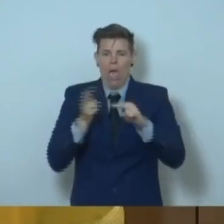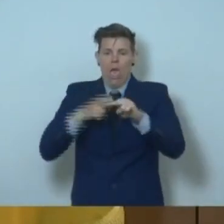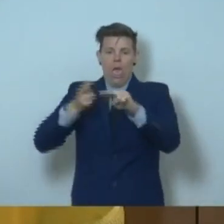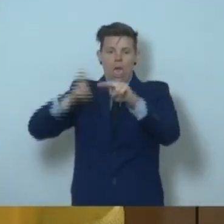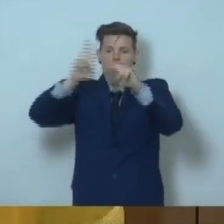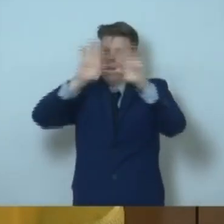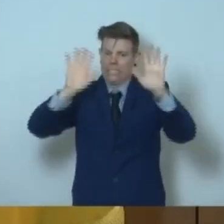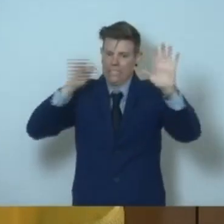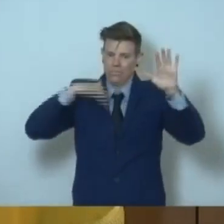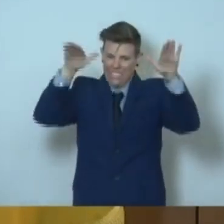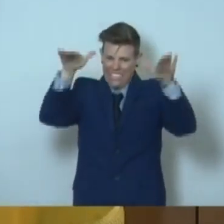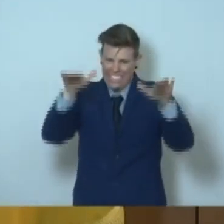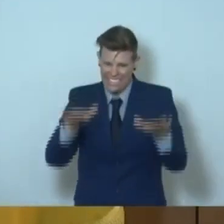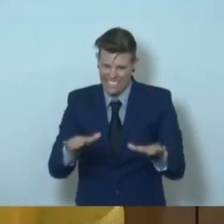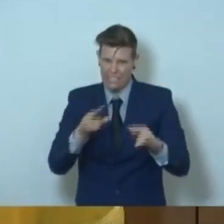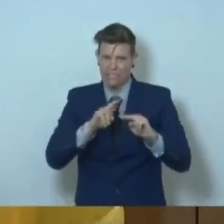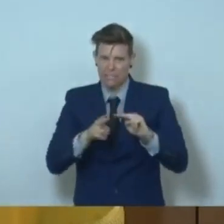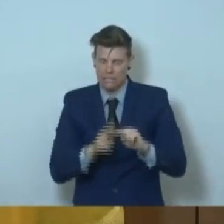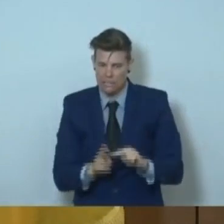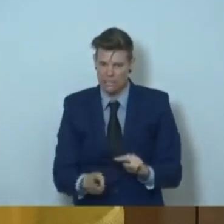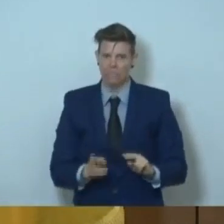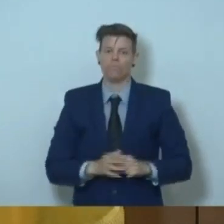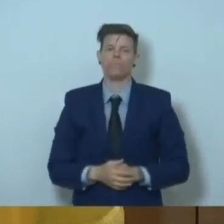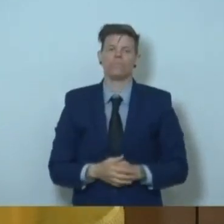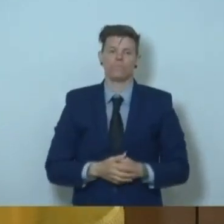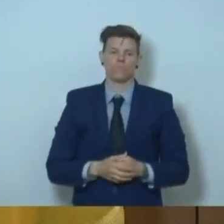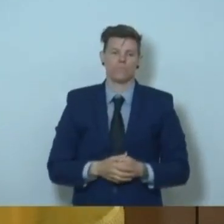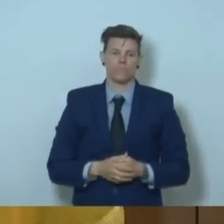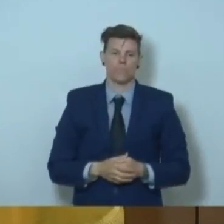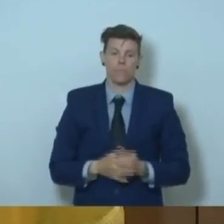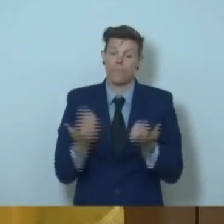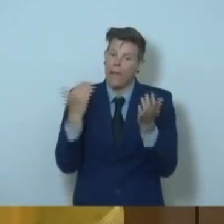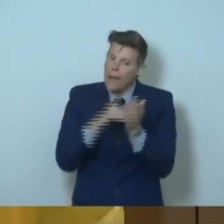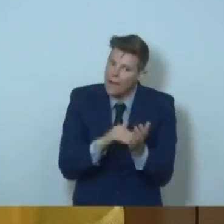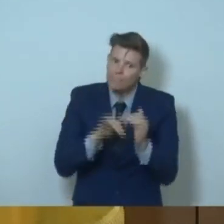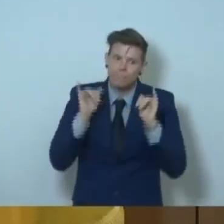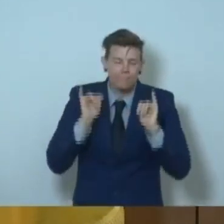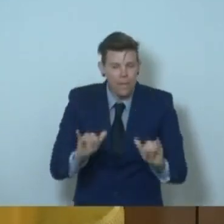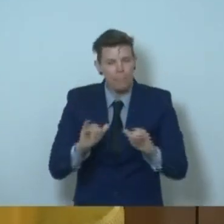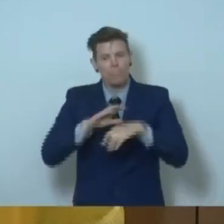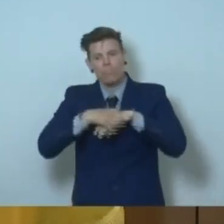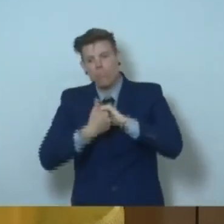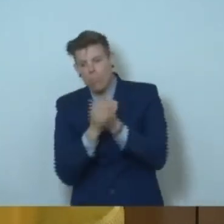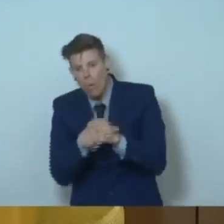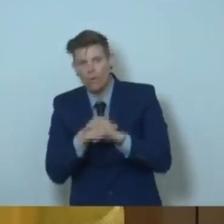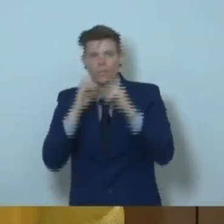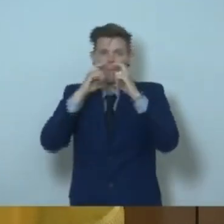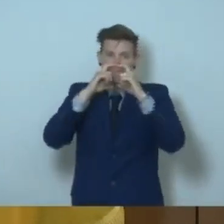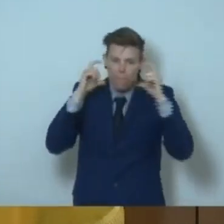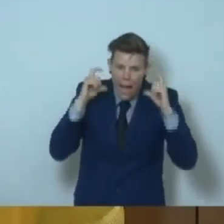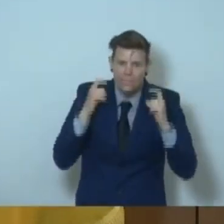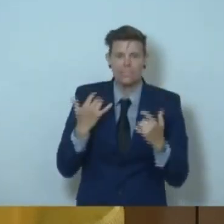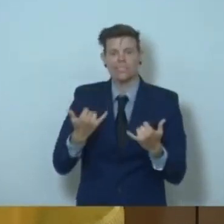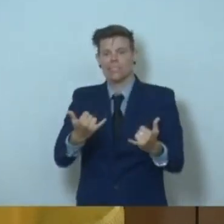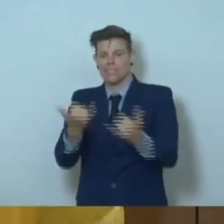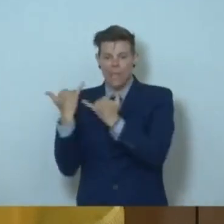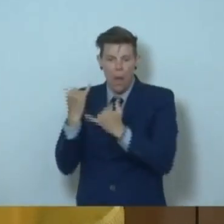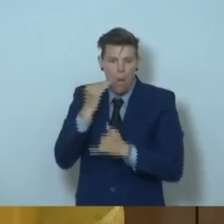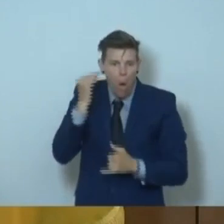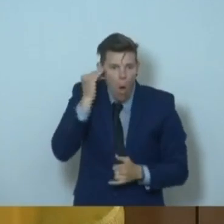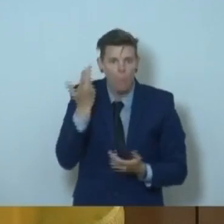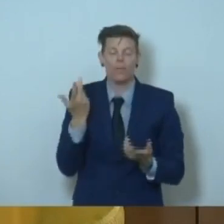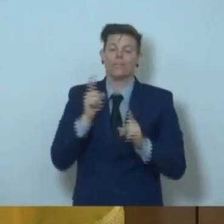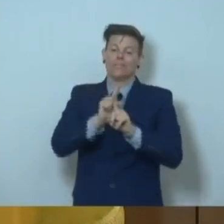potential situations. So wash your hands, wear a mask, don't leave unless you have to, socially distance